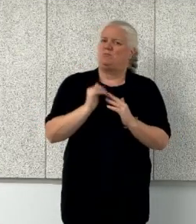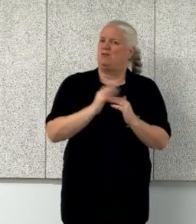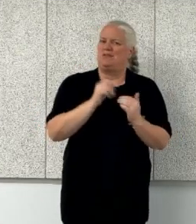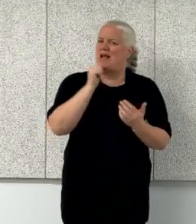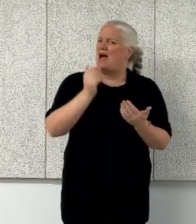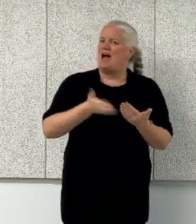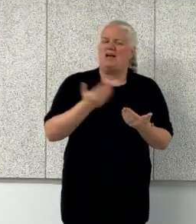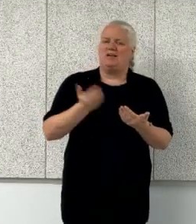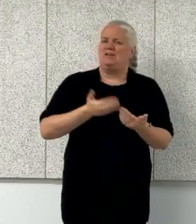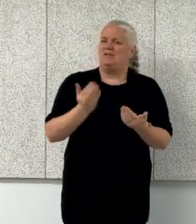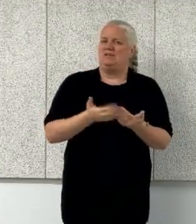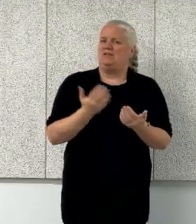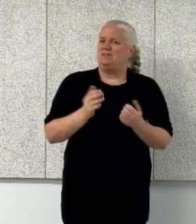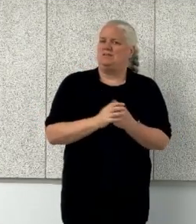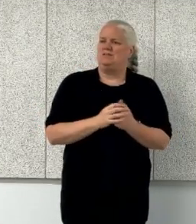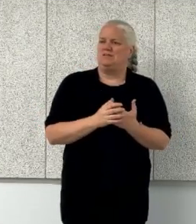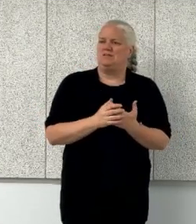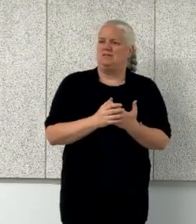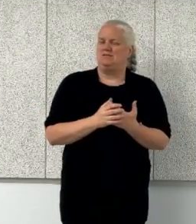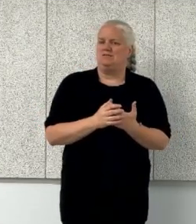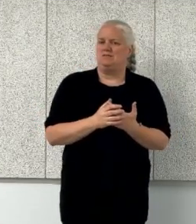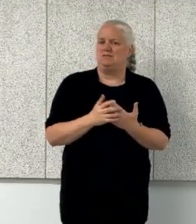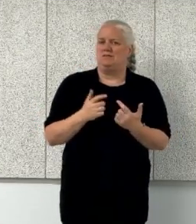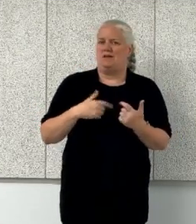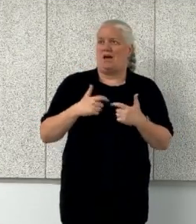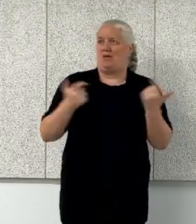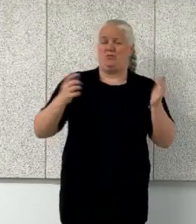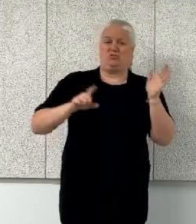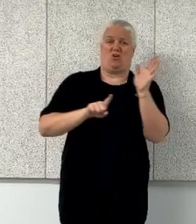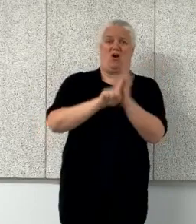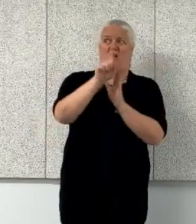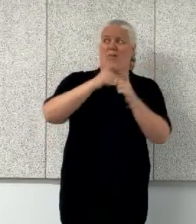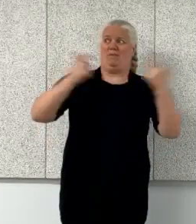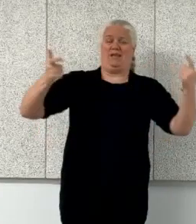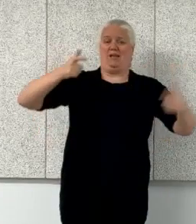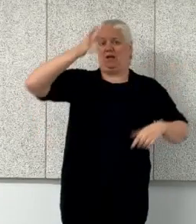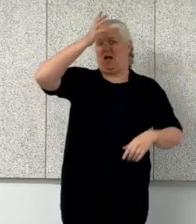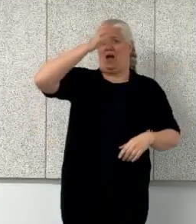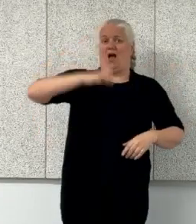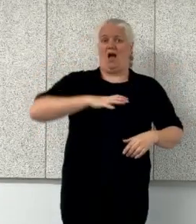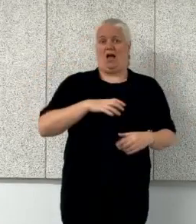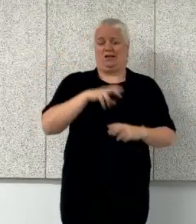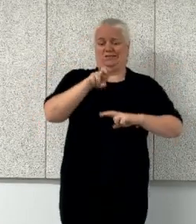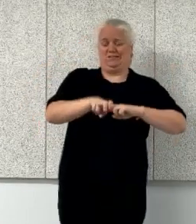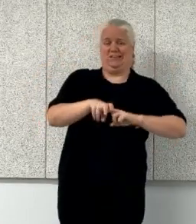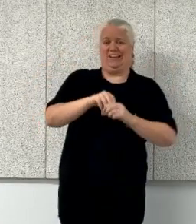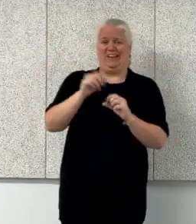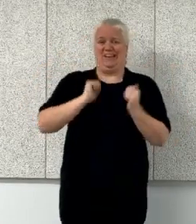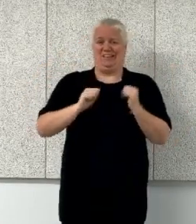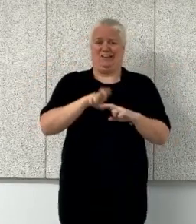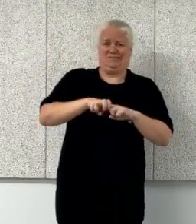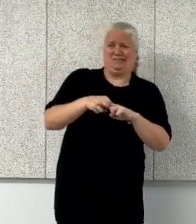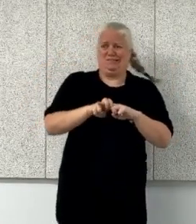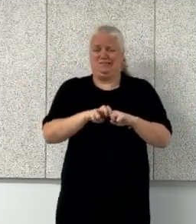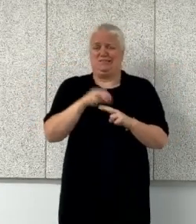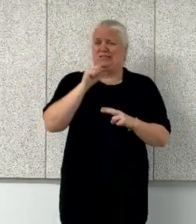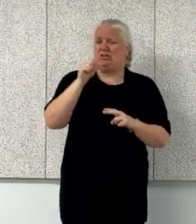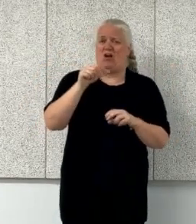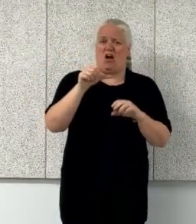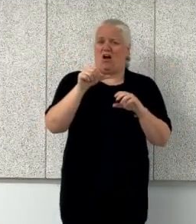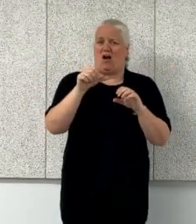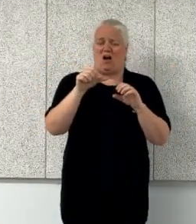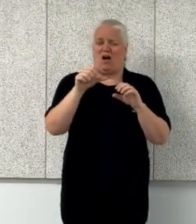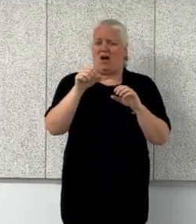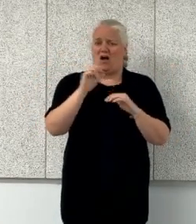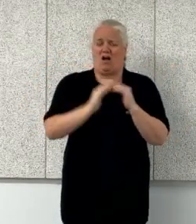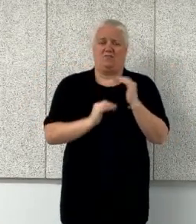venues are, I mean, I'm saying this as a 6'4", very large person. It's not the most accommodating experience, and I'm a fully able-bodied person.